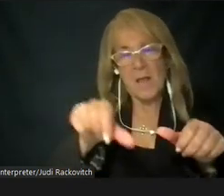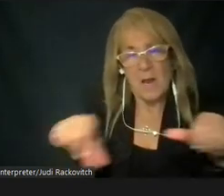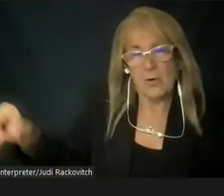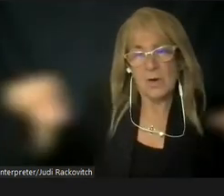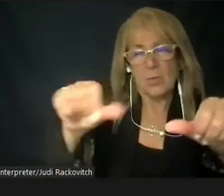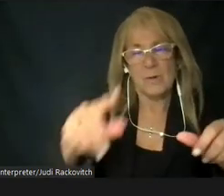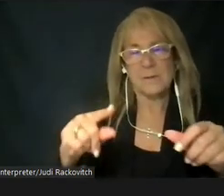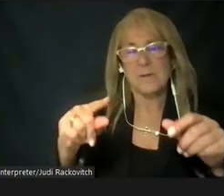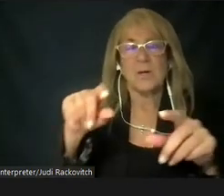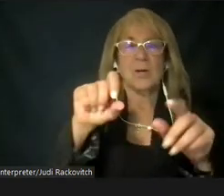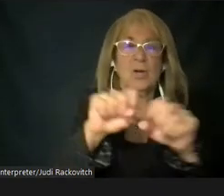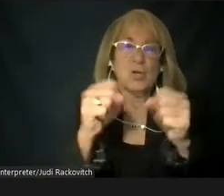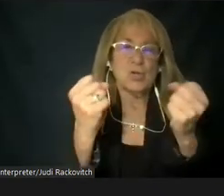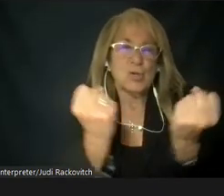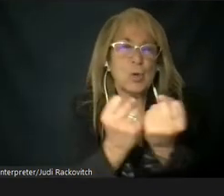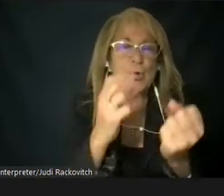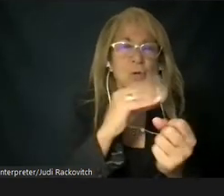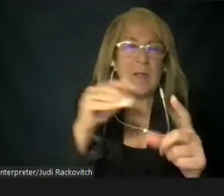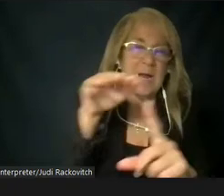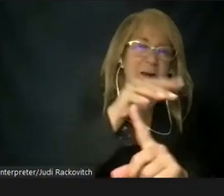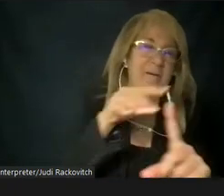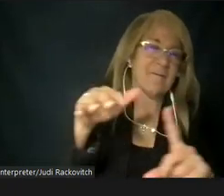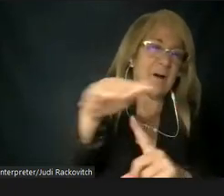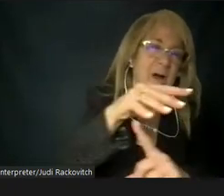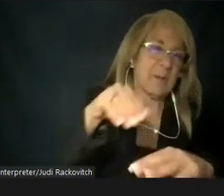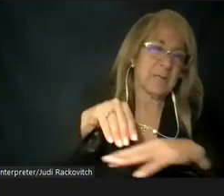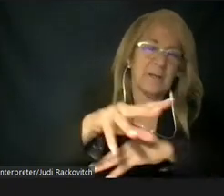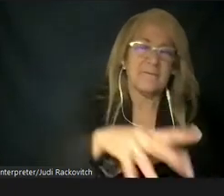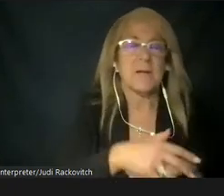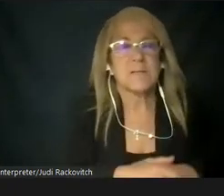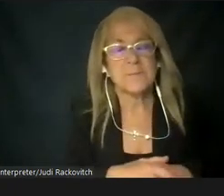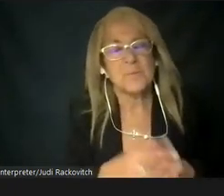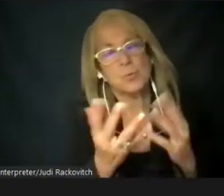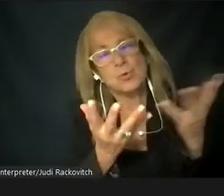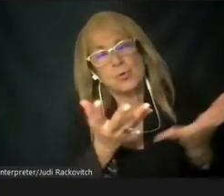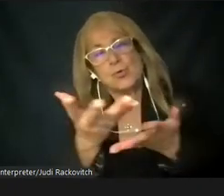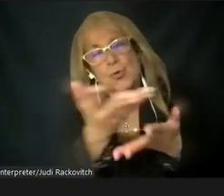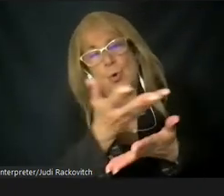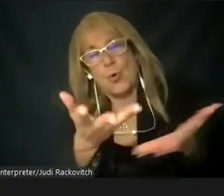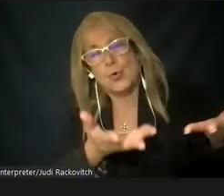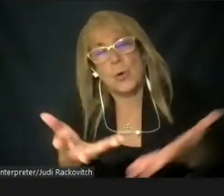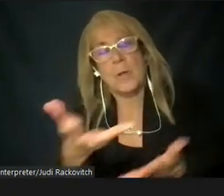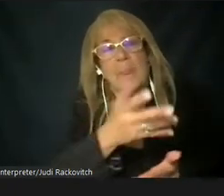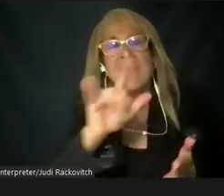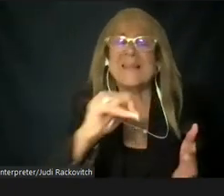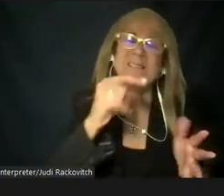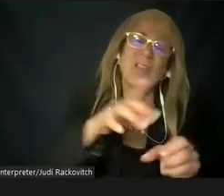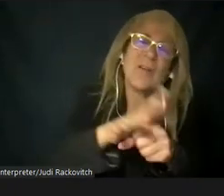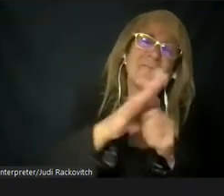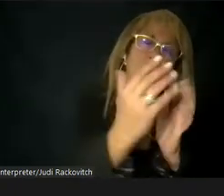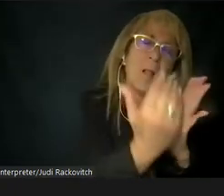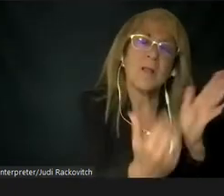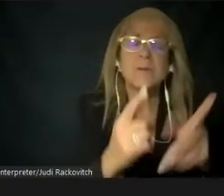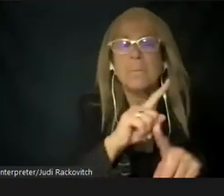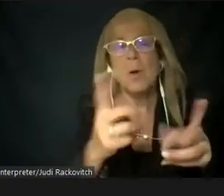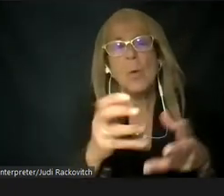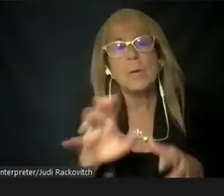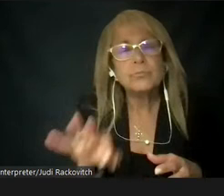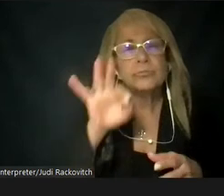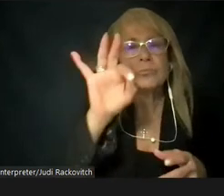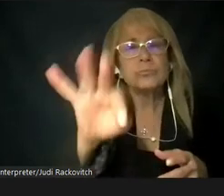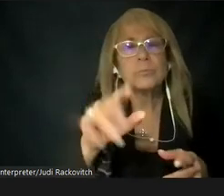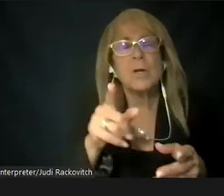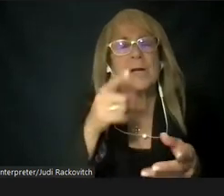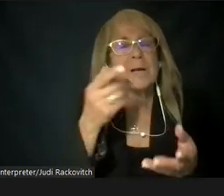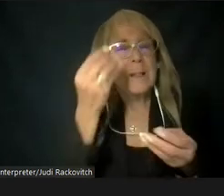In terms of the key topics of the environmental assessment, this is not the full list, but we wanted to at least give you some sense of the kinds of things we'll be studying.